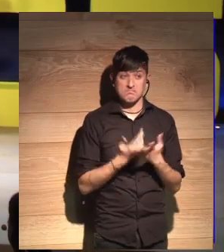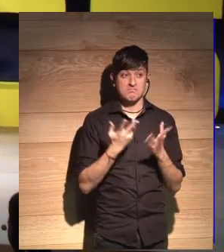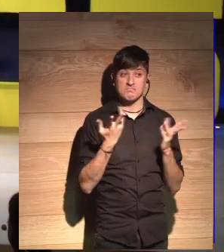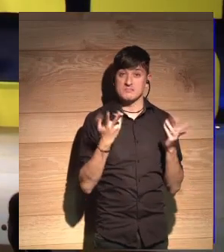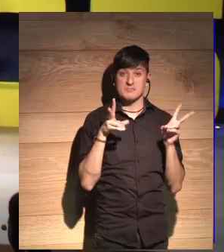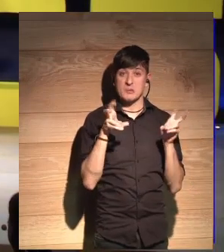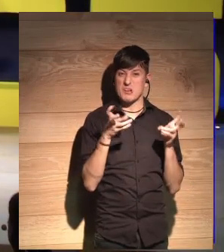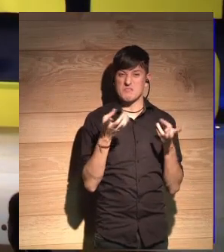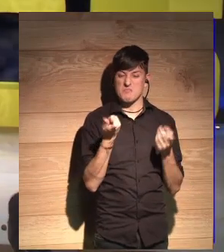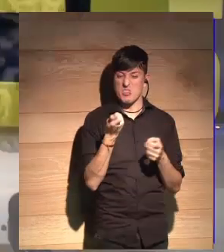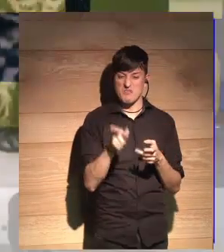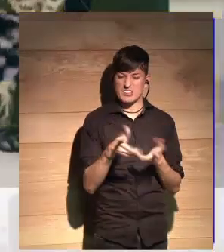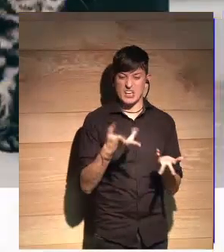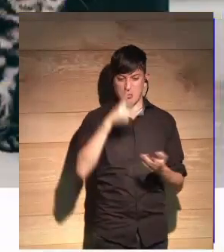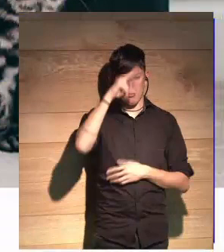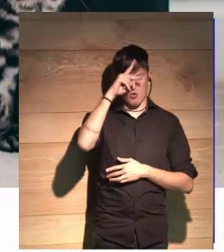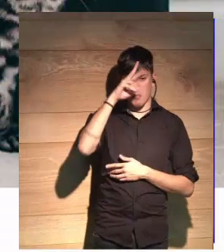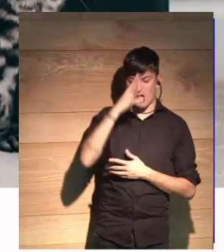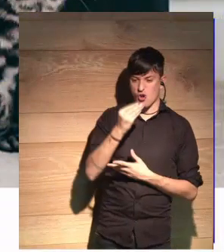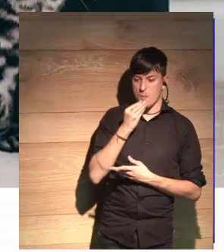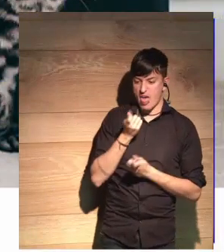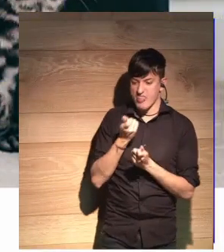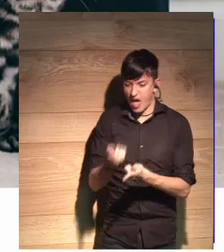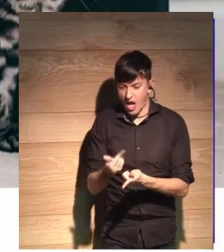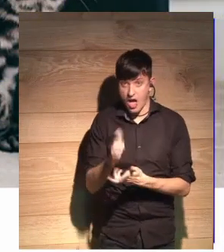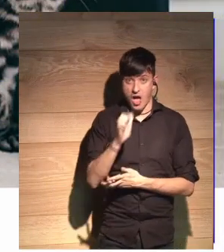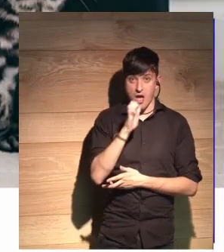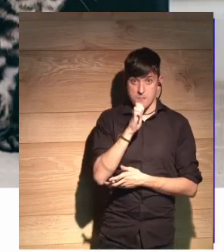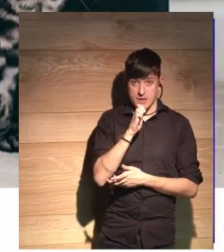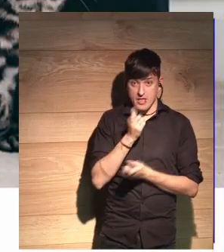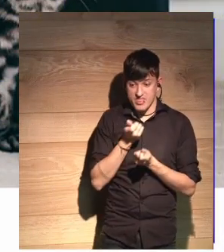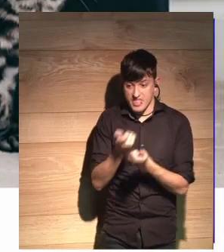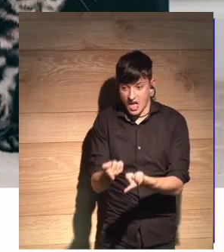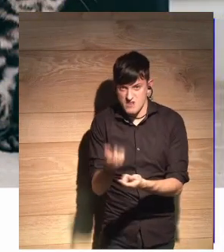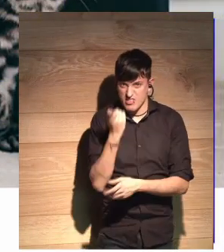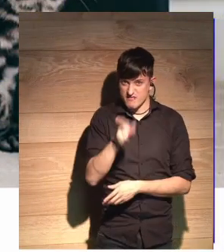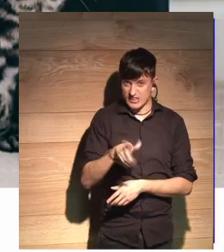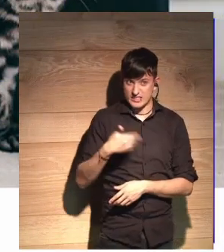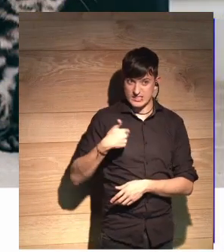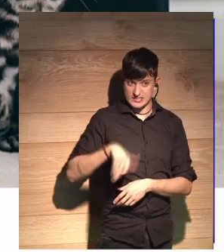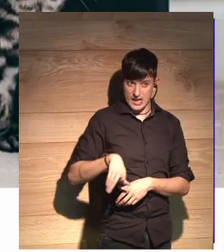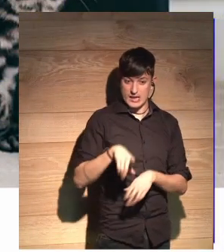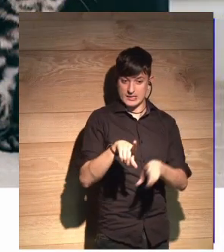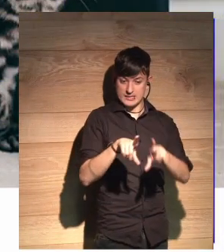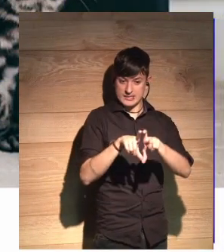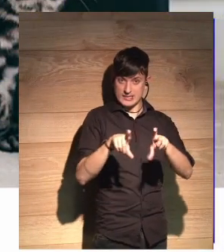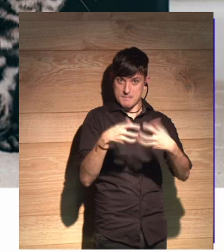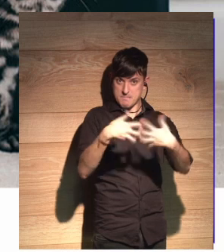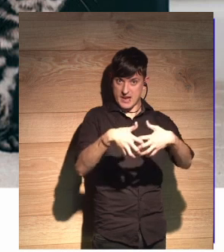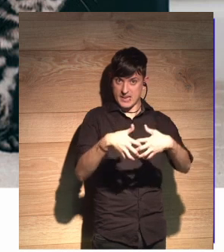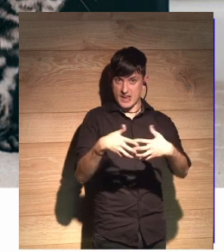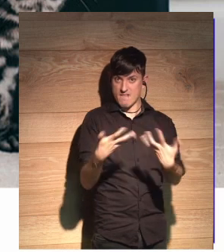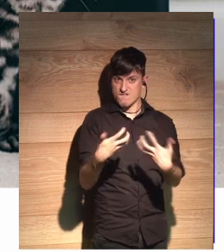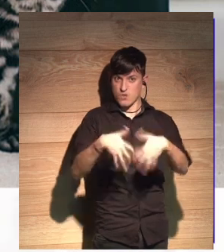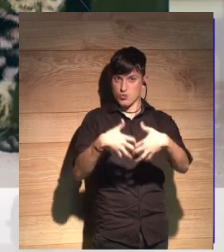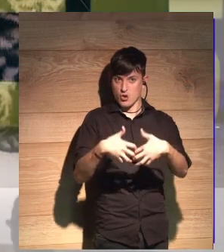this product, you can also Skype your pets and see how they're doing. Maybe if you're not home that much, you shouldn't have a